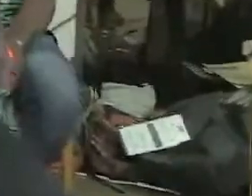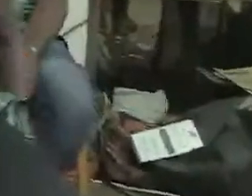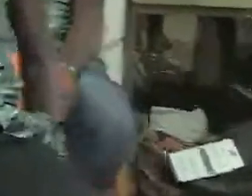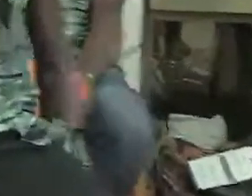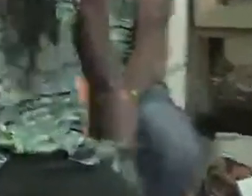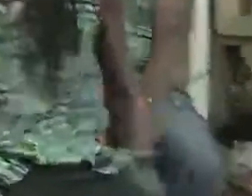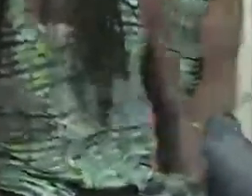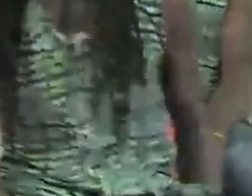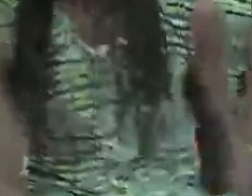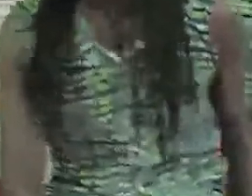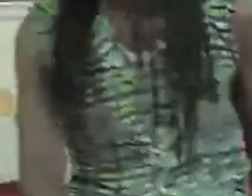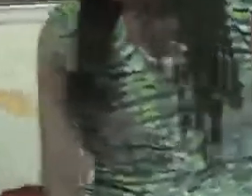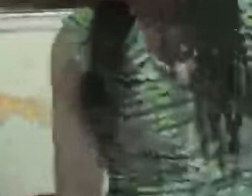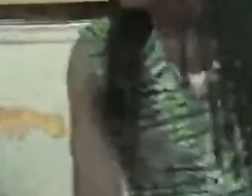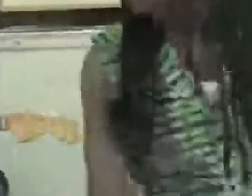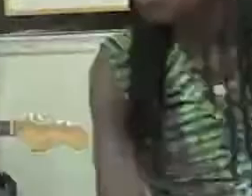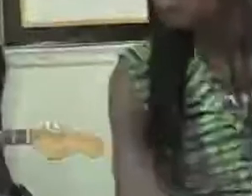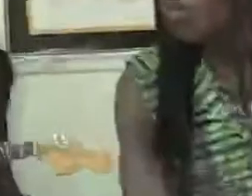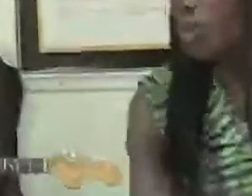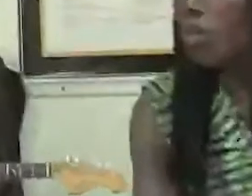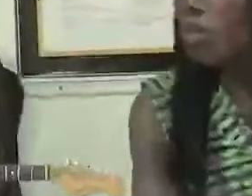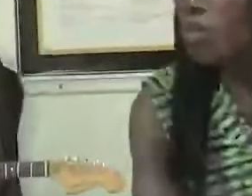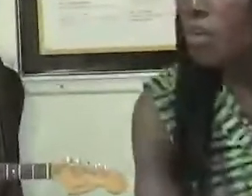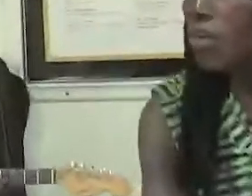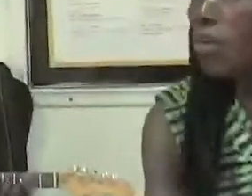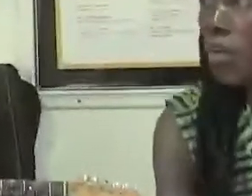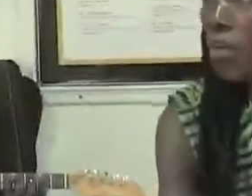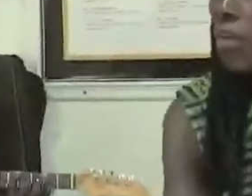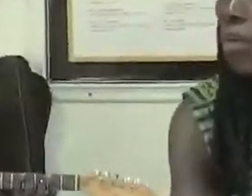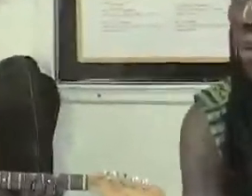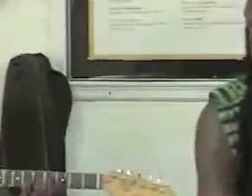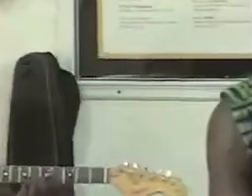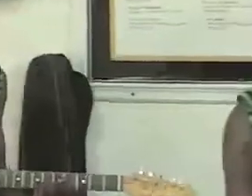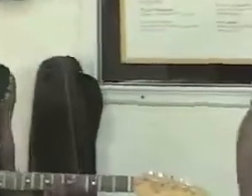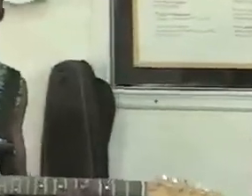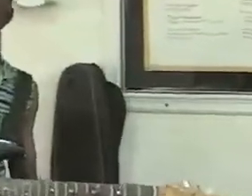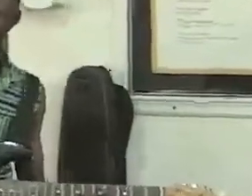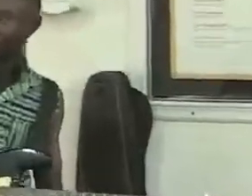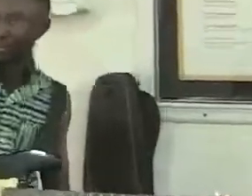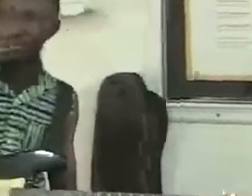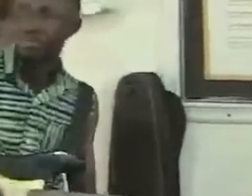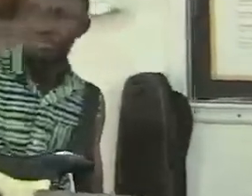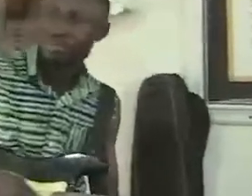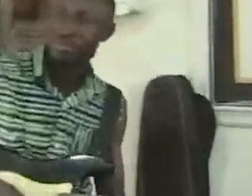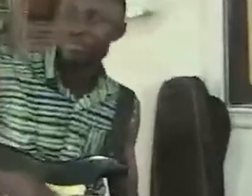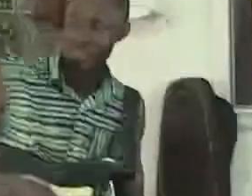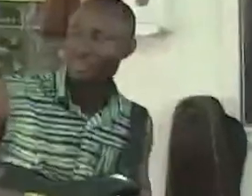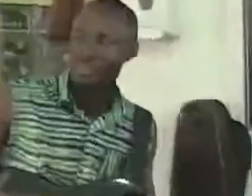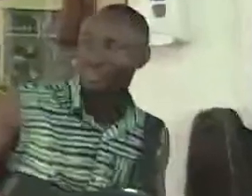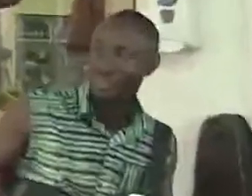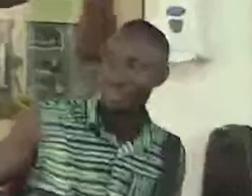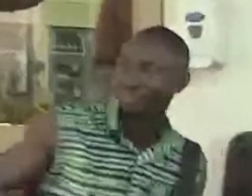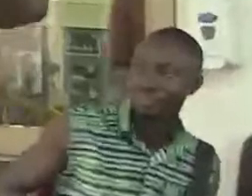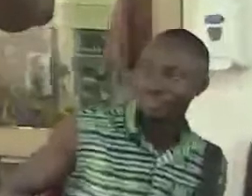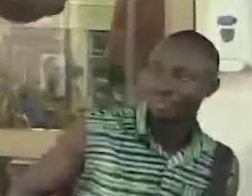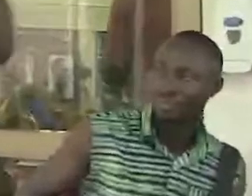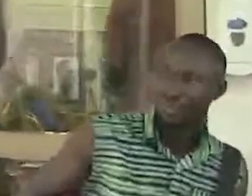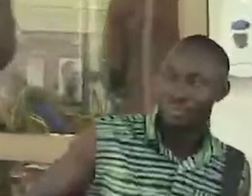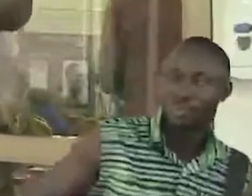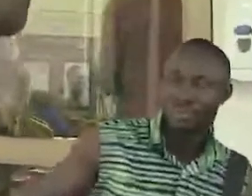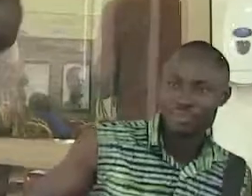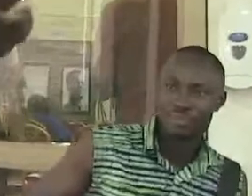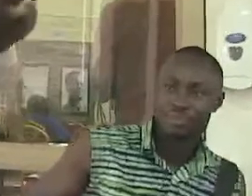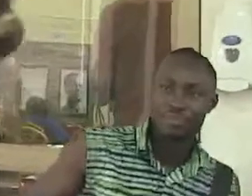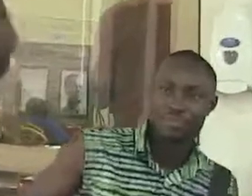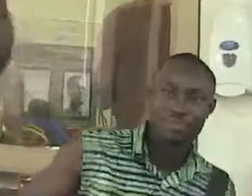the Ostrequa, Nazana come mundi, eating to moi, we're finishing, chaka, chaka, chaka,